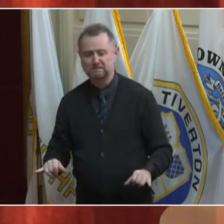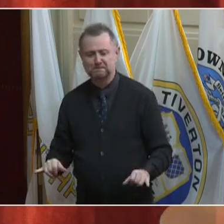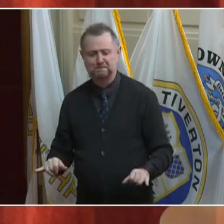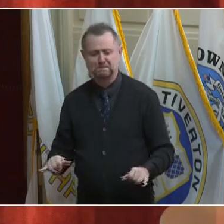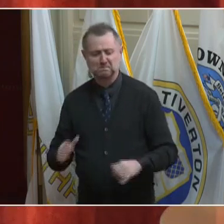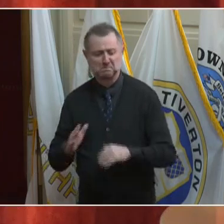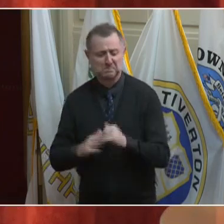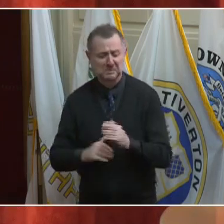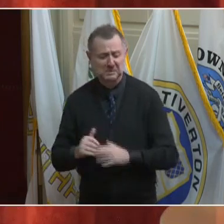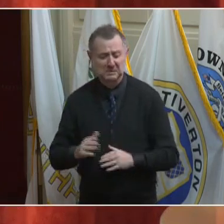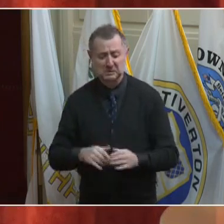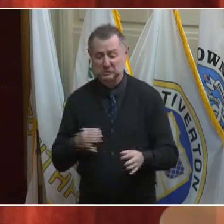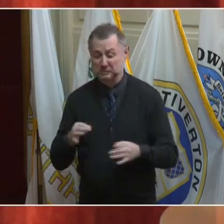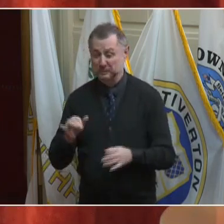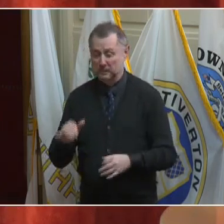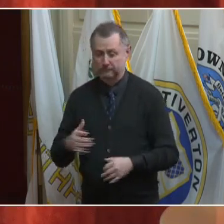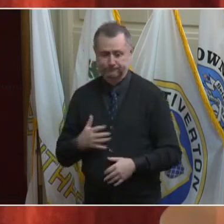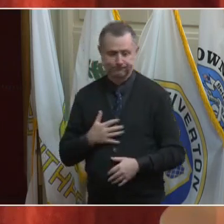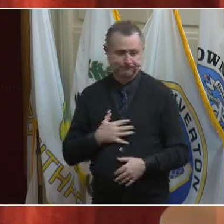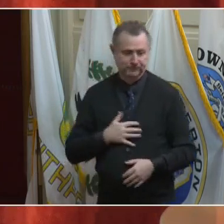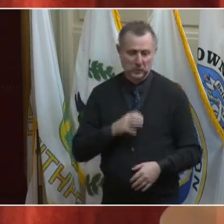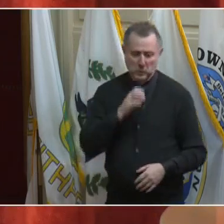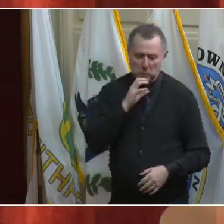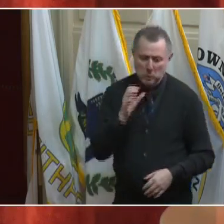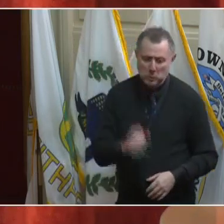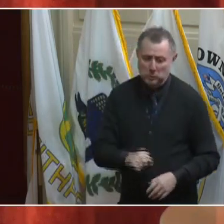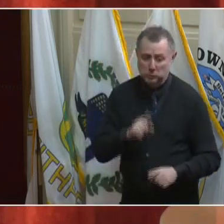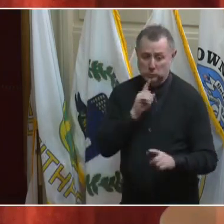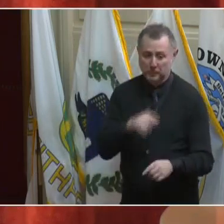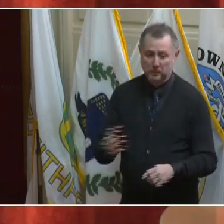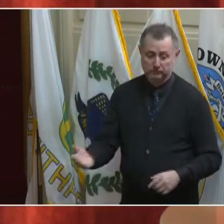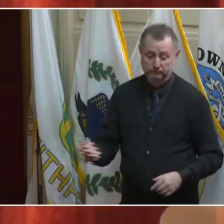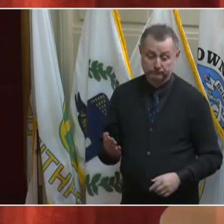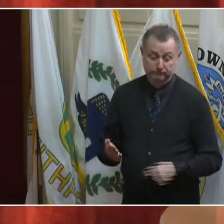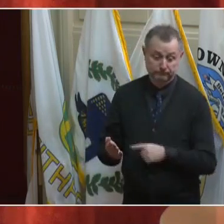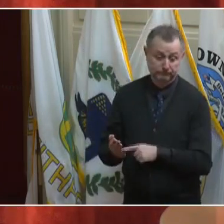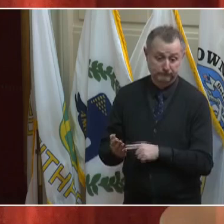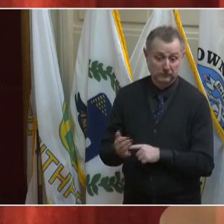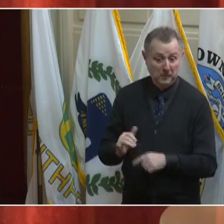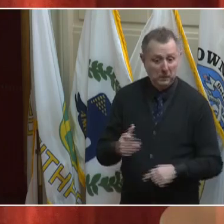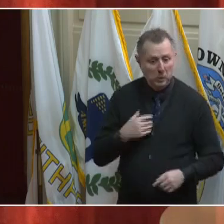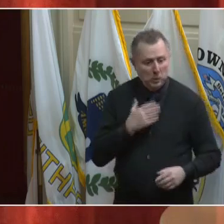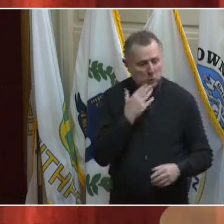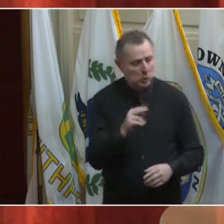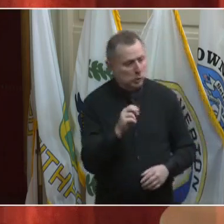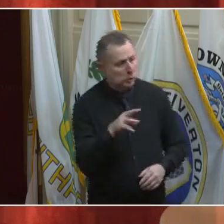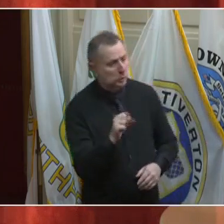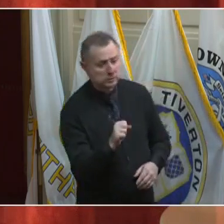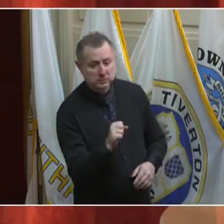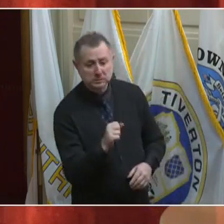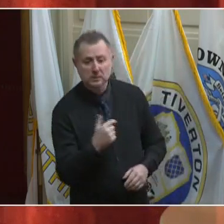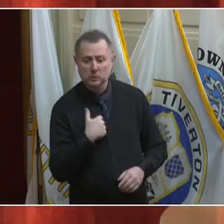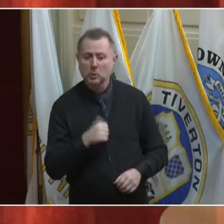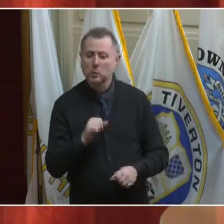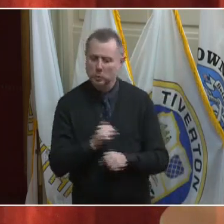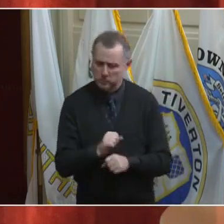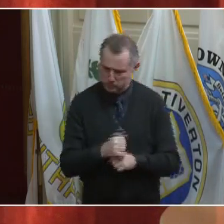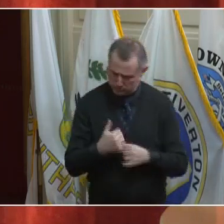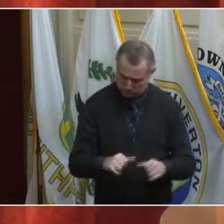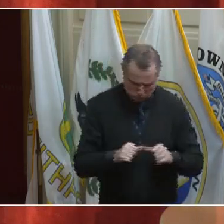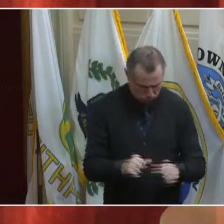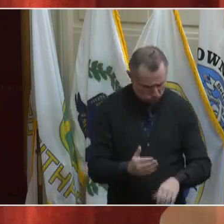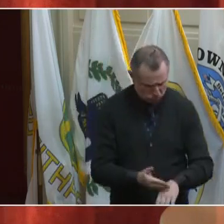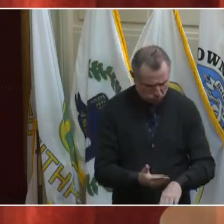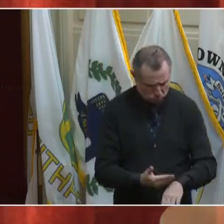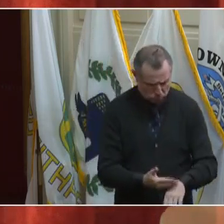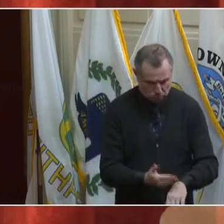were described in the Hopkins report. This is good news, and the work continues. In